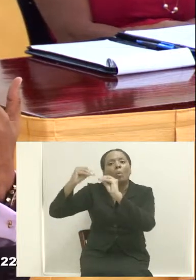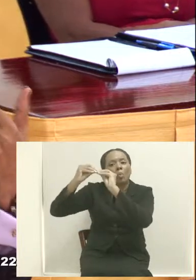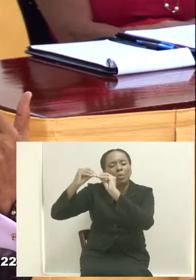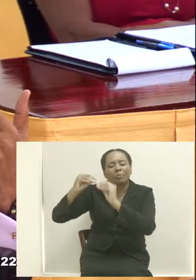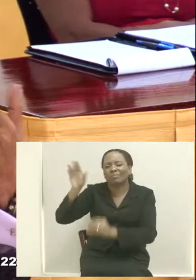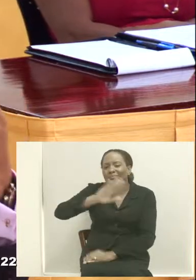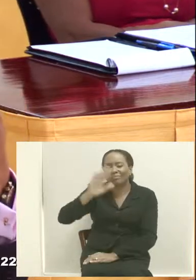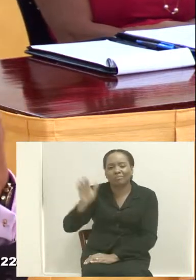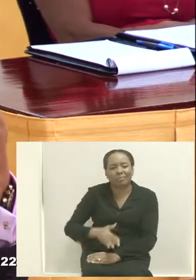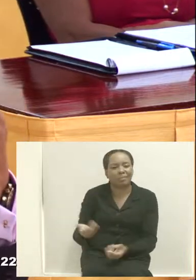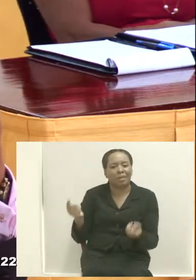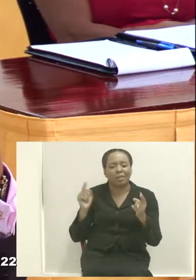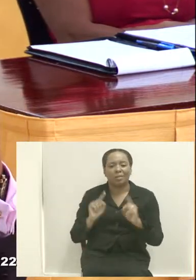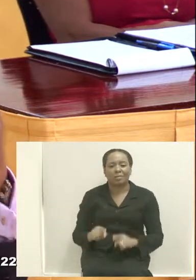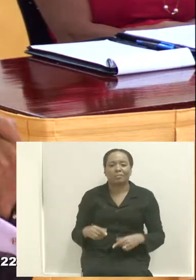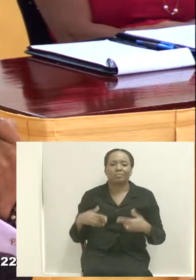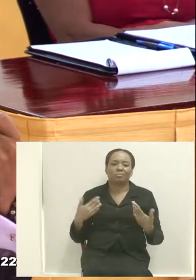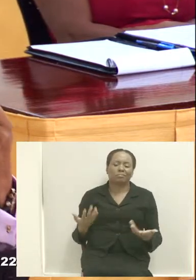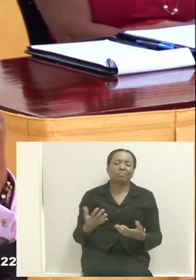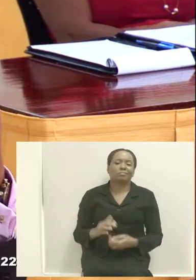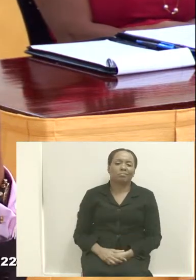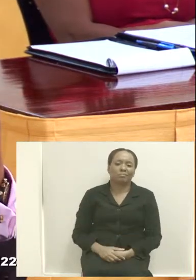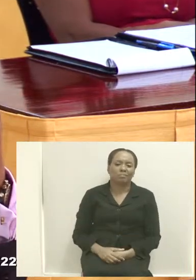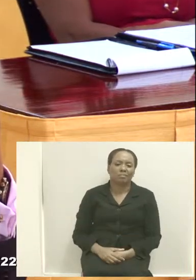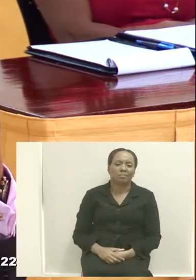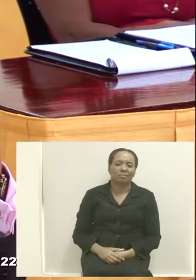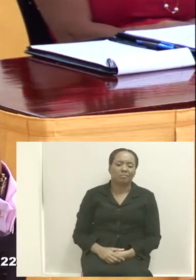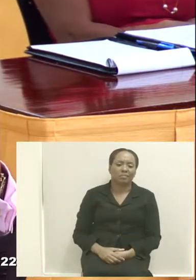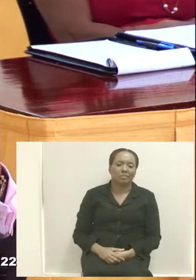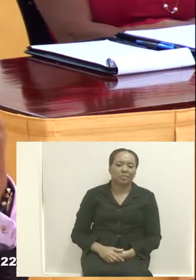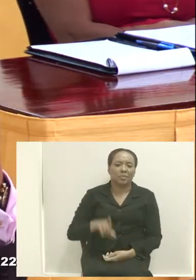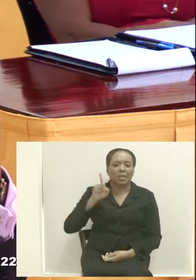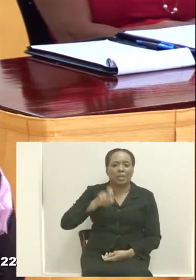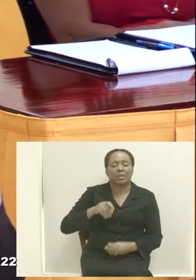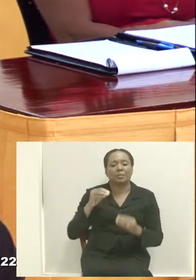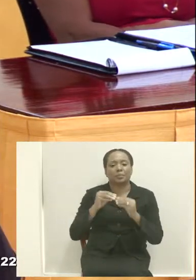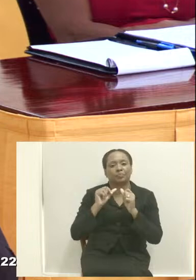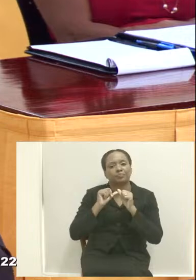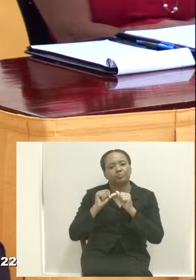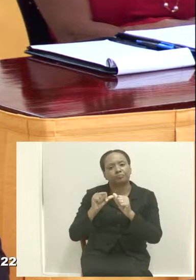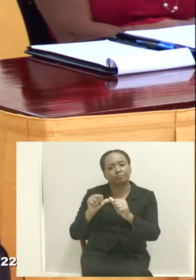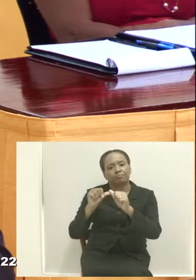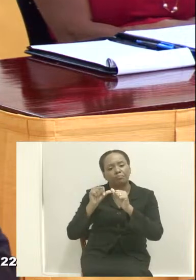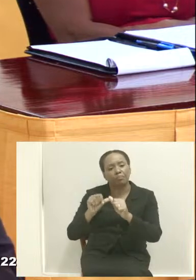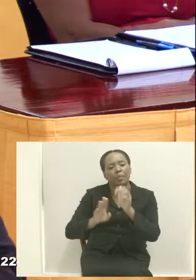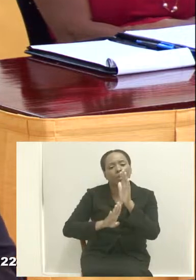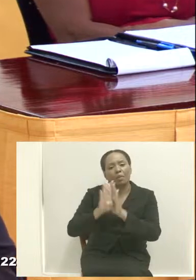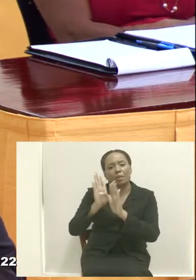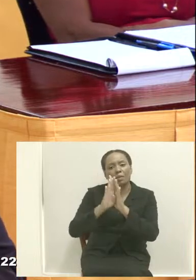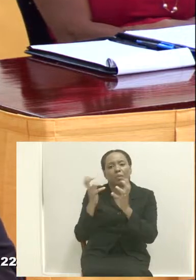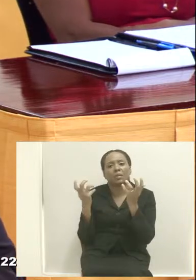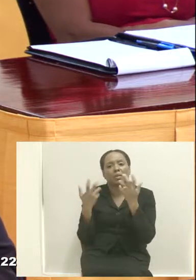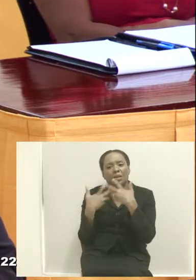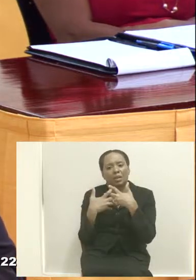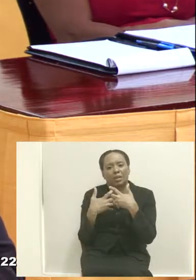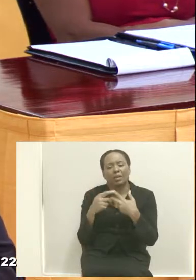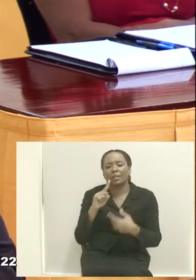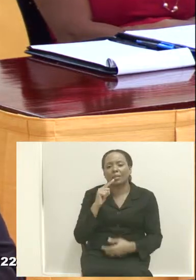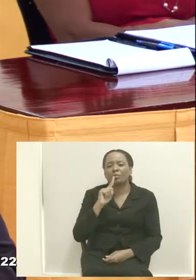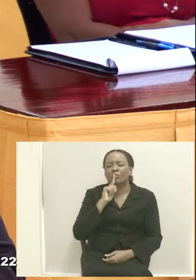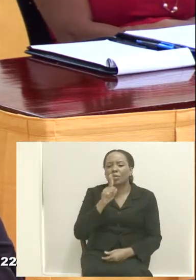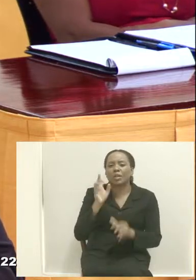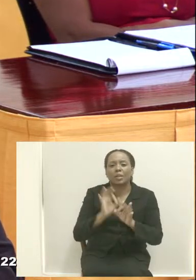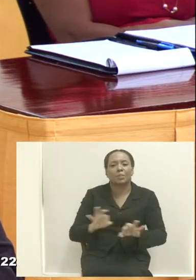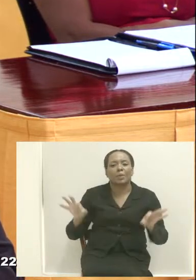continuous developmental partnership. And frankly, ma'am, I think it is absolutely necessary. I don't want to go on. The honourable member asked a number